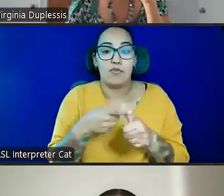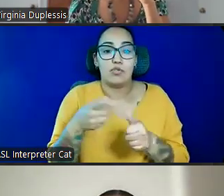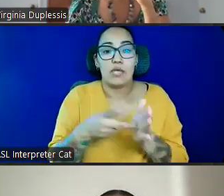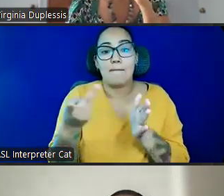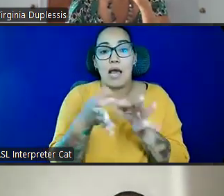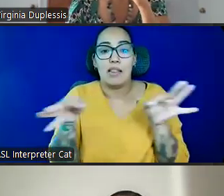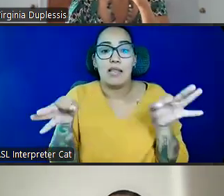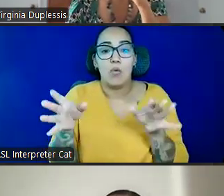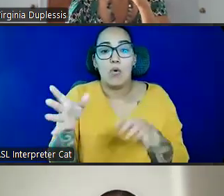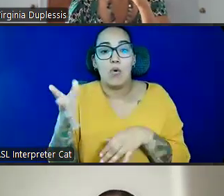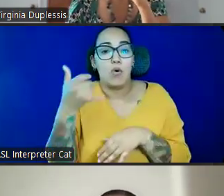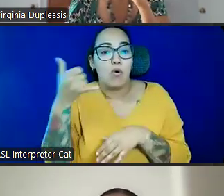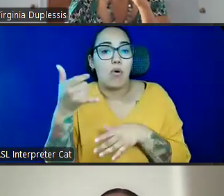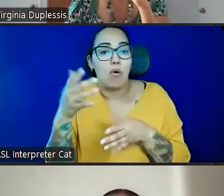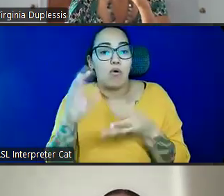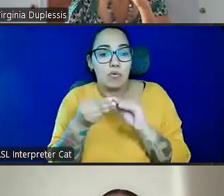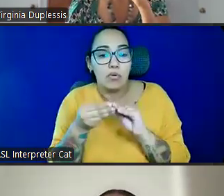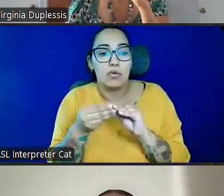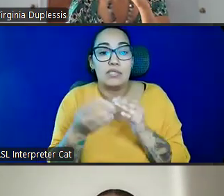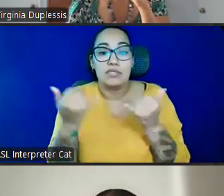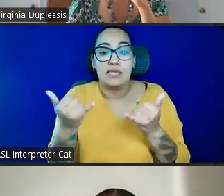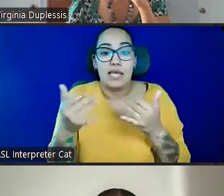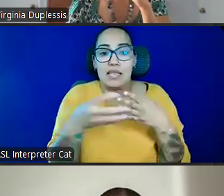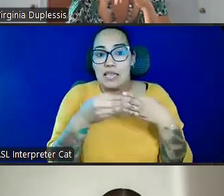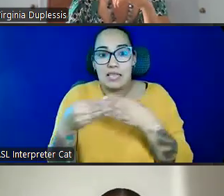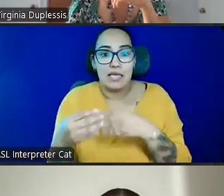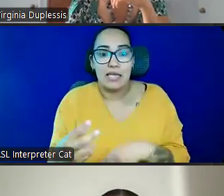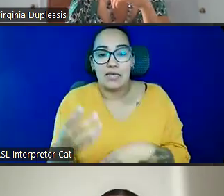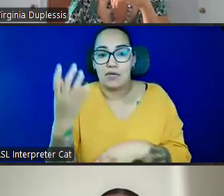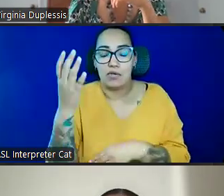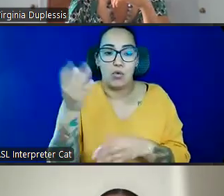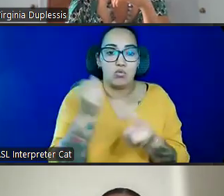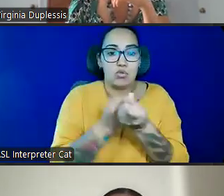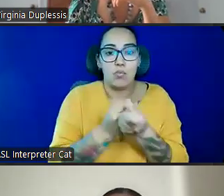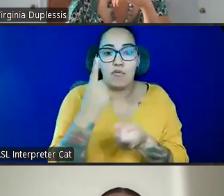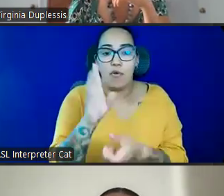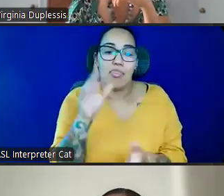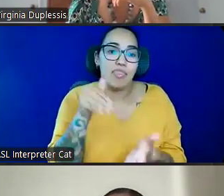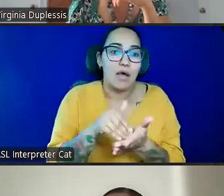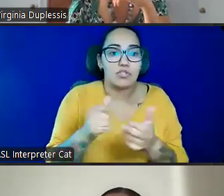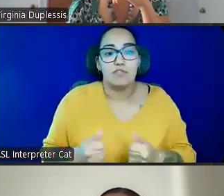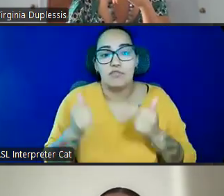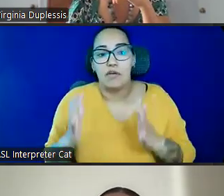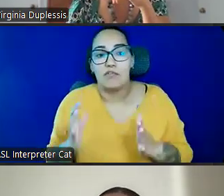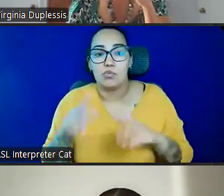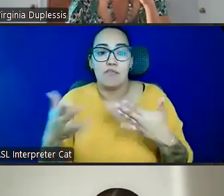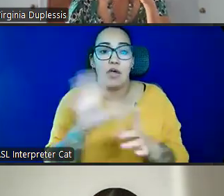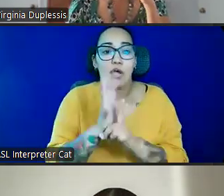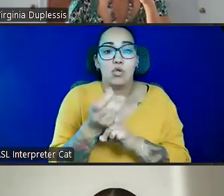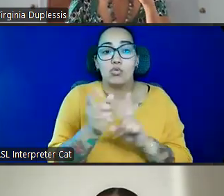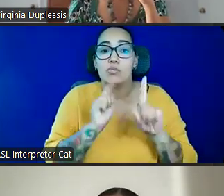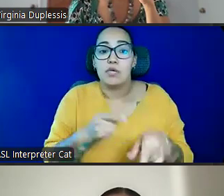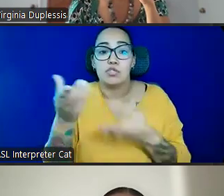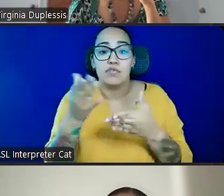nation. Today, we're recognized as a leading voice for thousands of survivors. We provide culturally responsive services